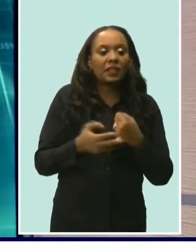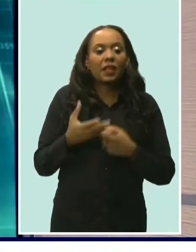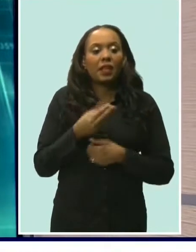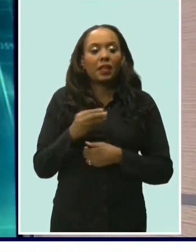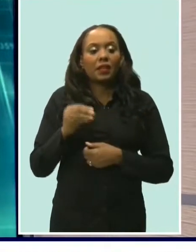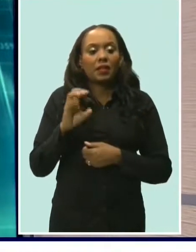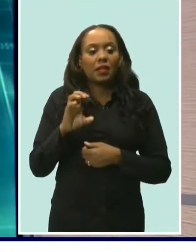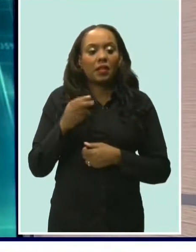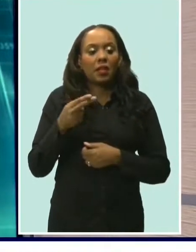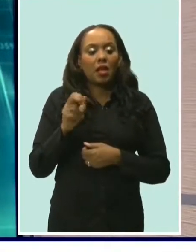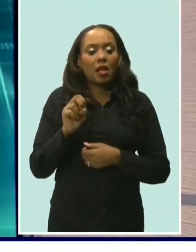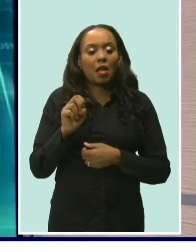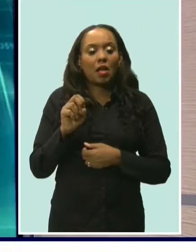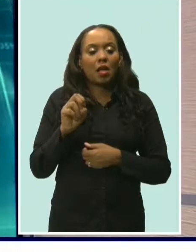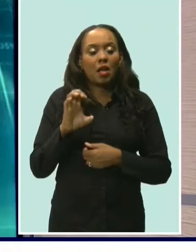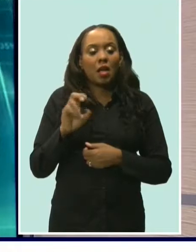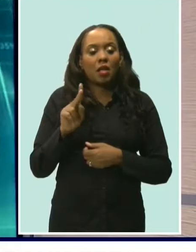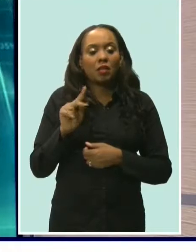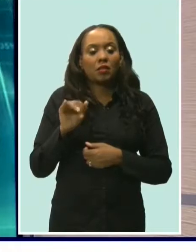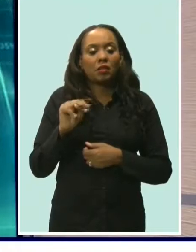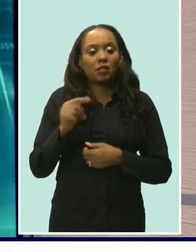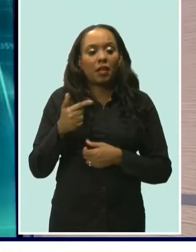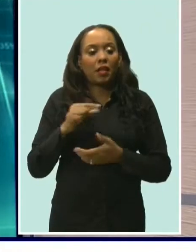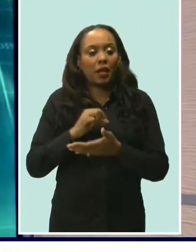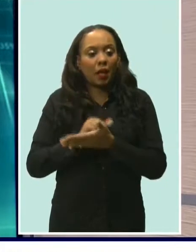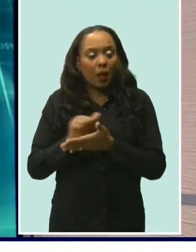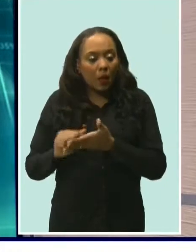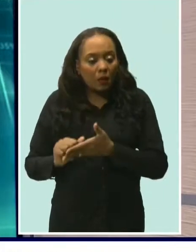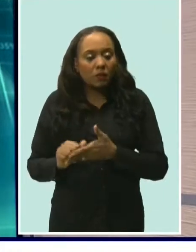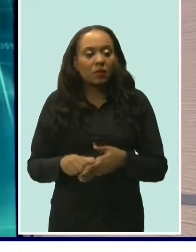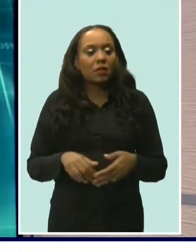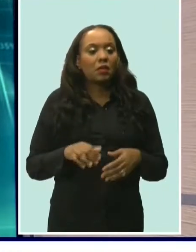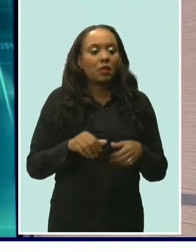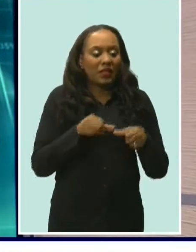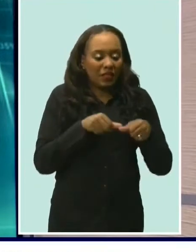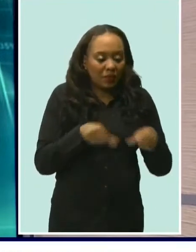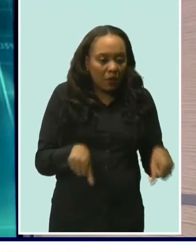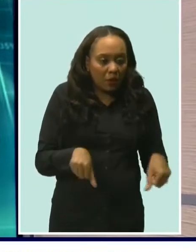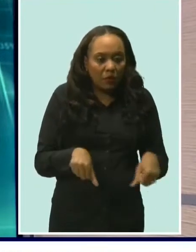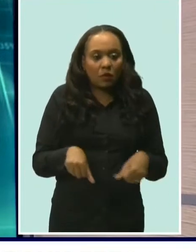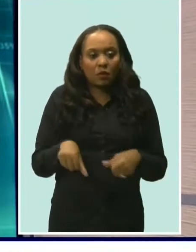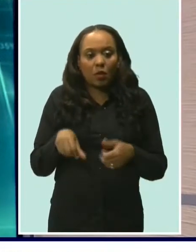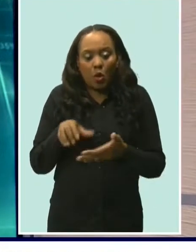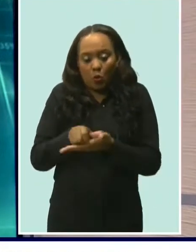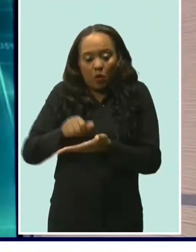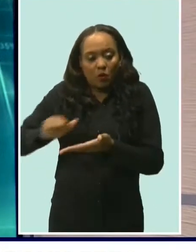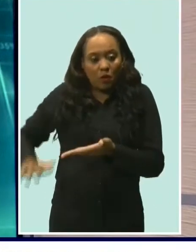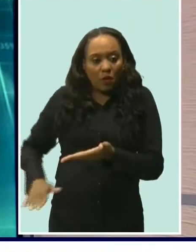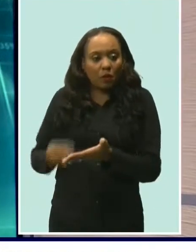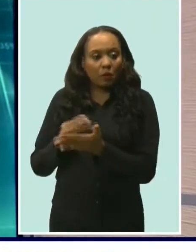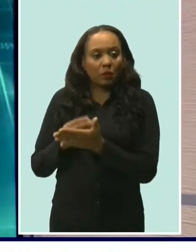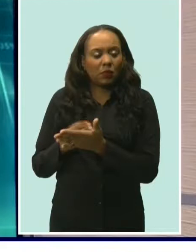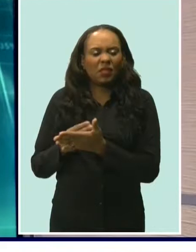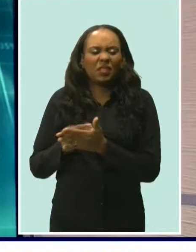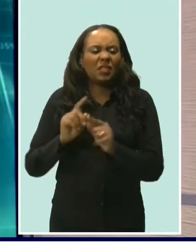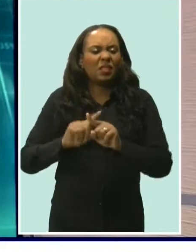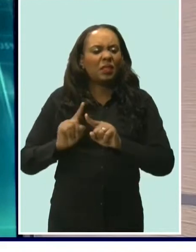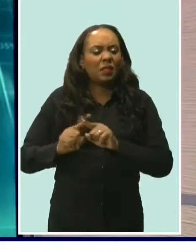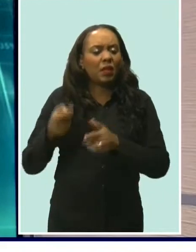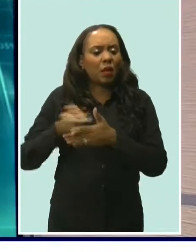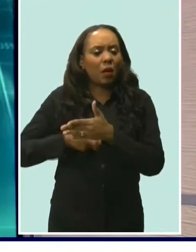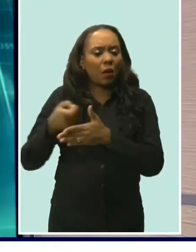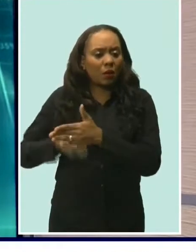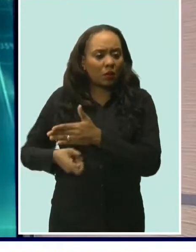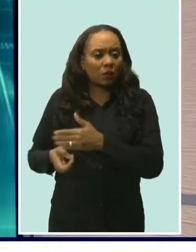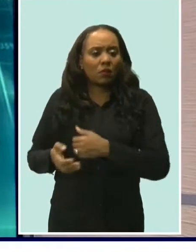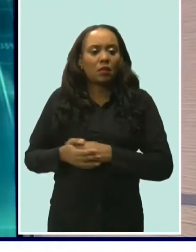fees, charges for deposits and withdrawals, along with some credit card-related fees. Governor Cleviston Haynes says the list will be updated